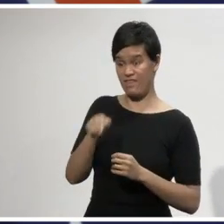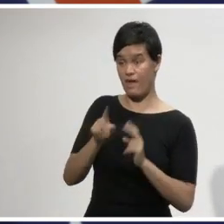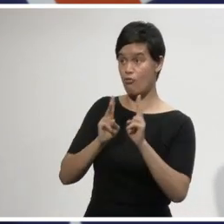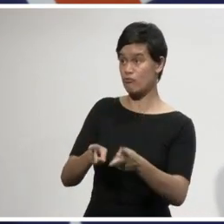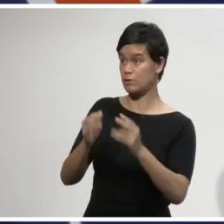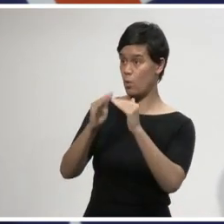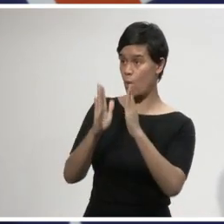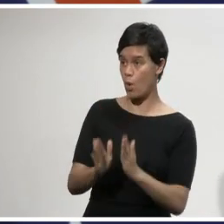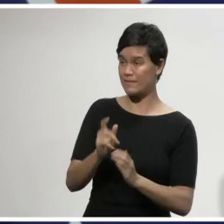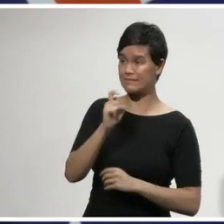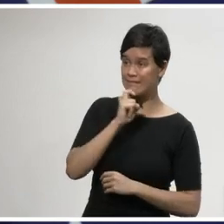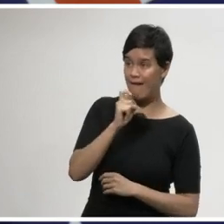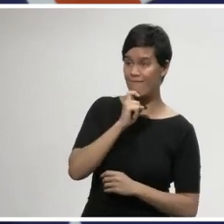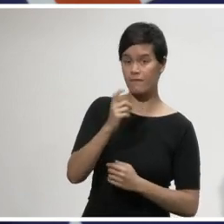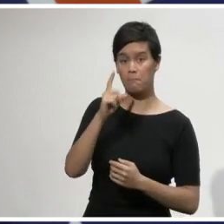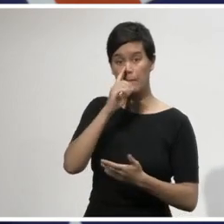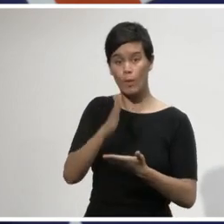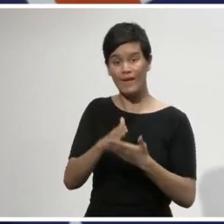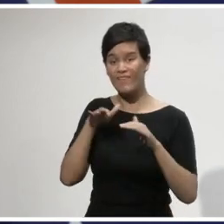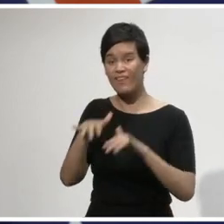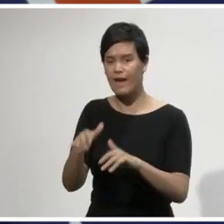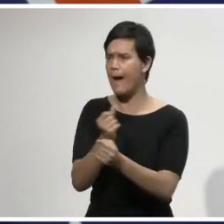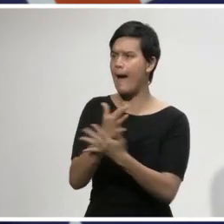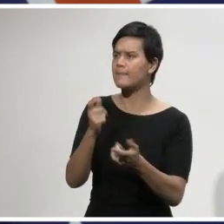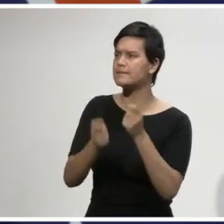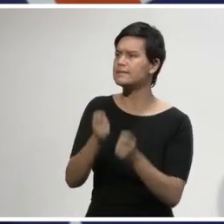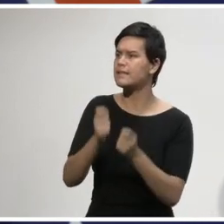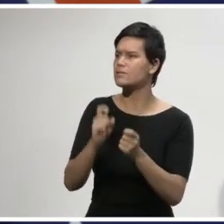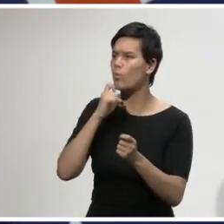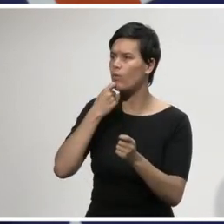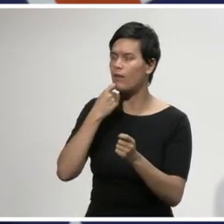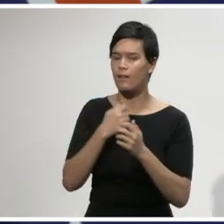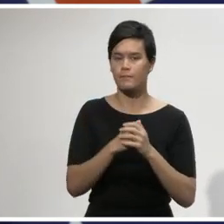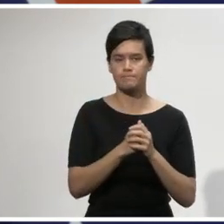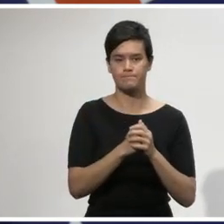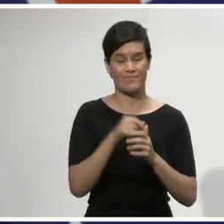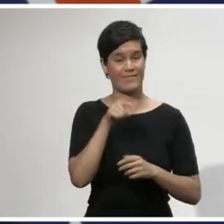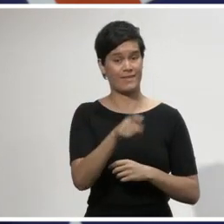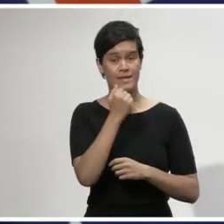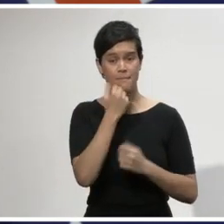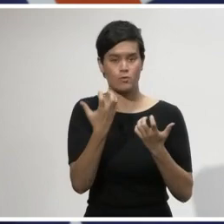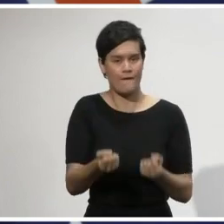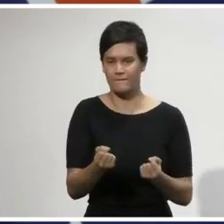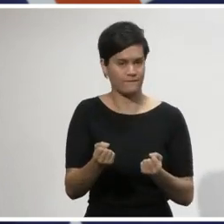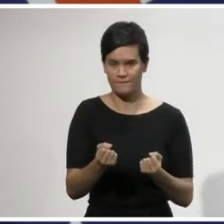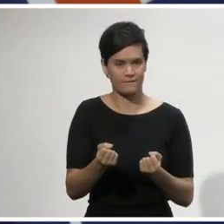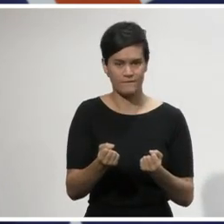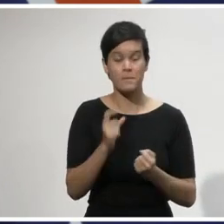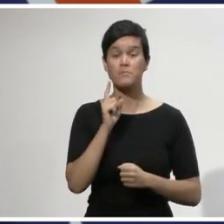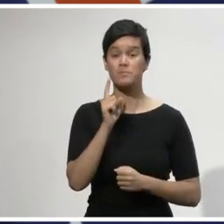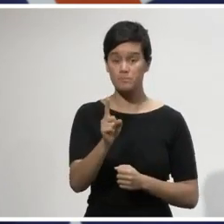point? I don't have the complete number of people who were tested, but bear in mind that a number of